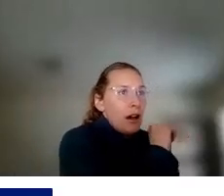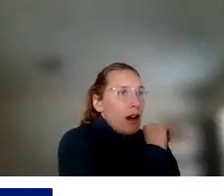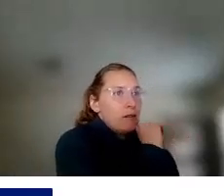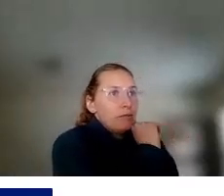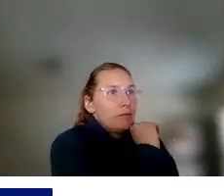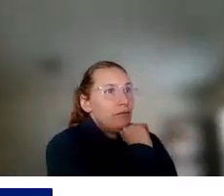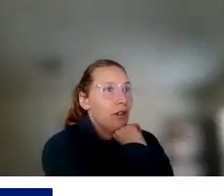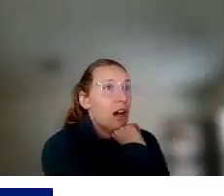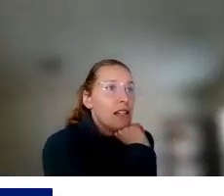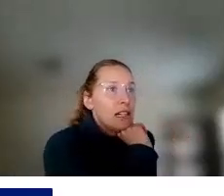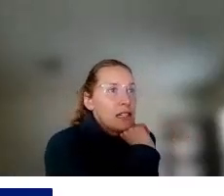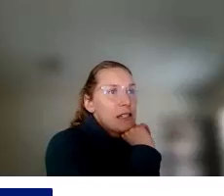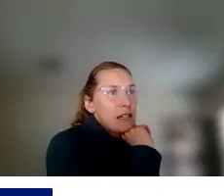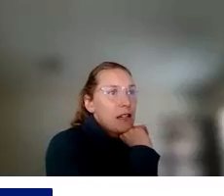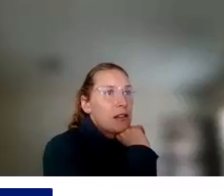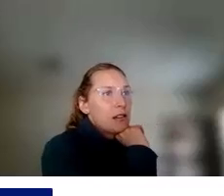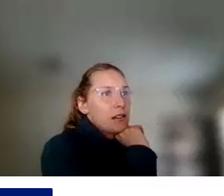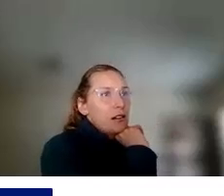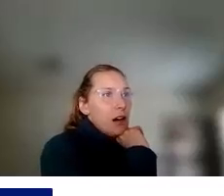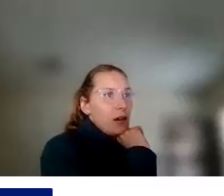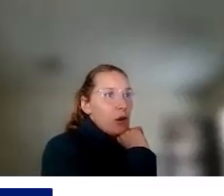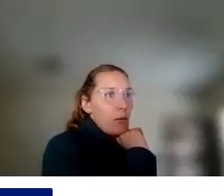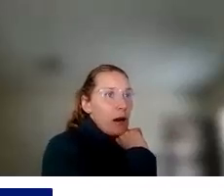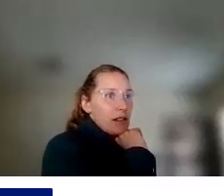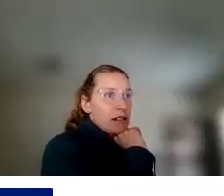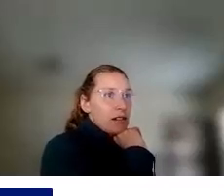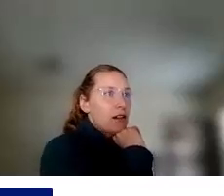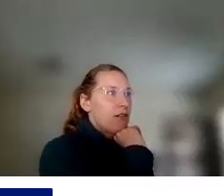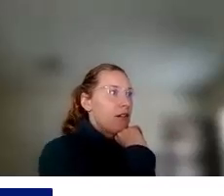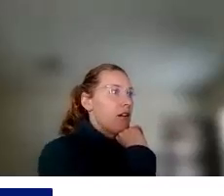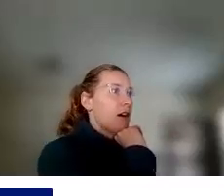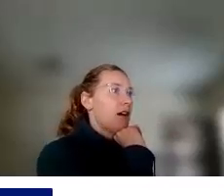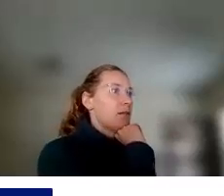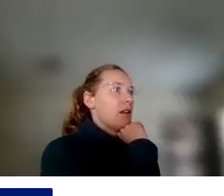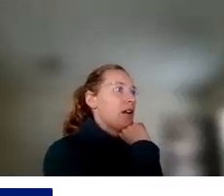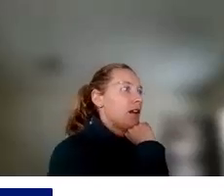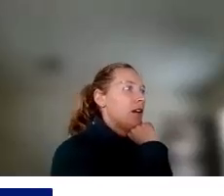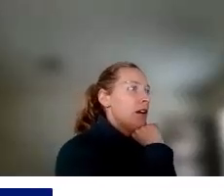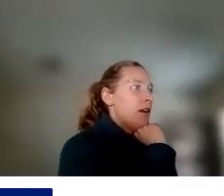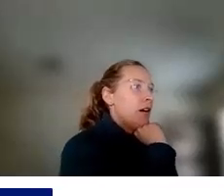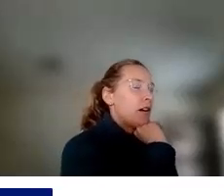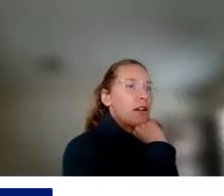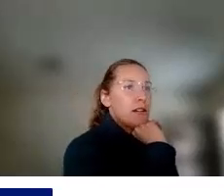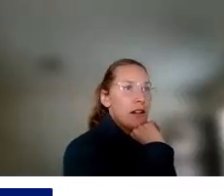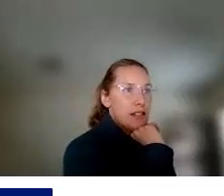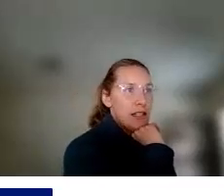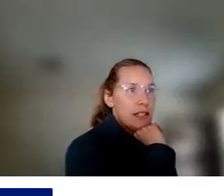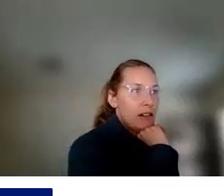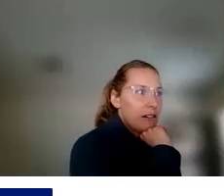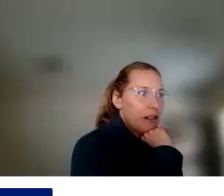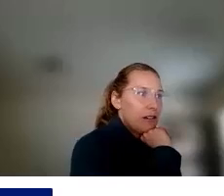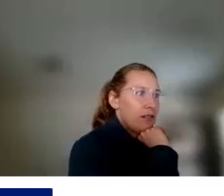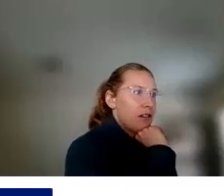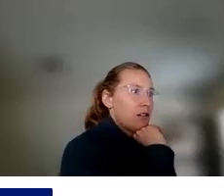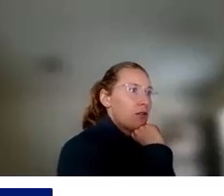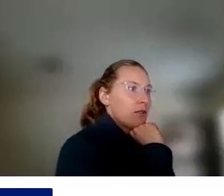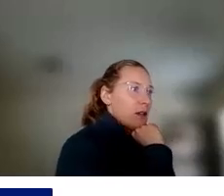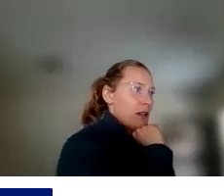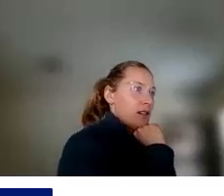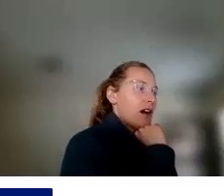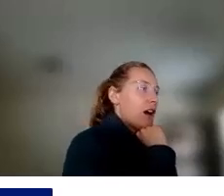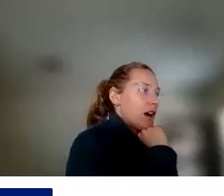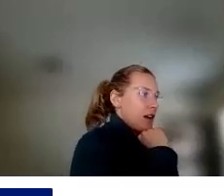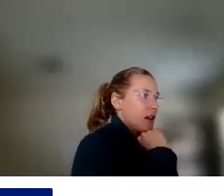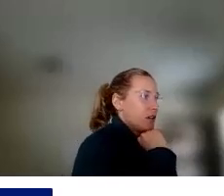would not like to see. These are not robust enough. They are not detailed enough and